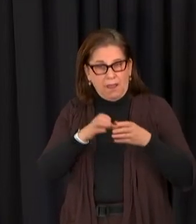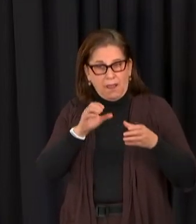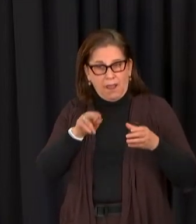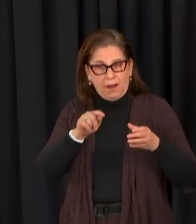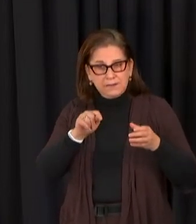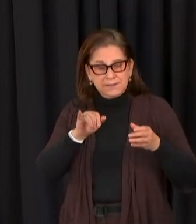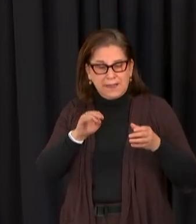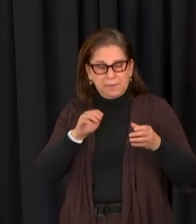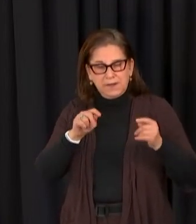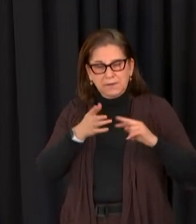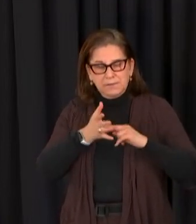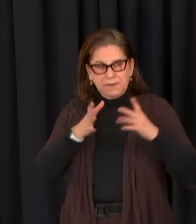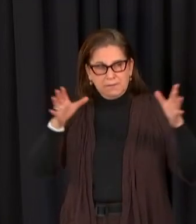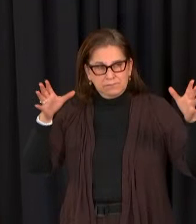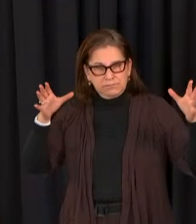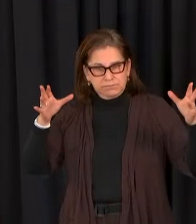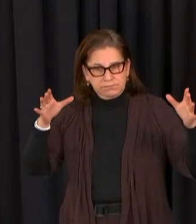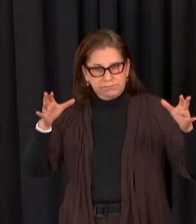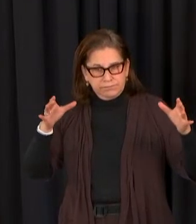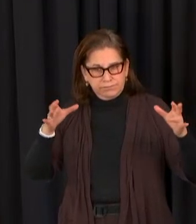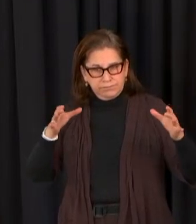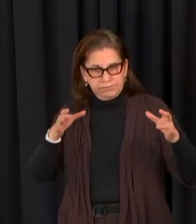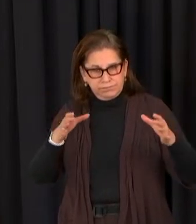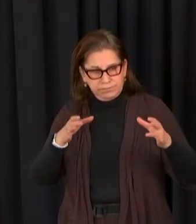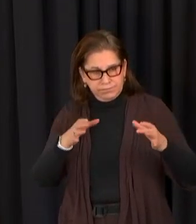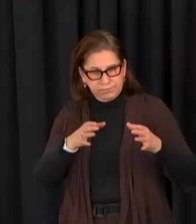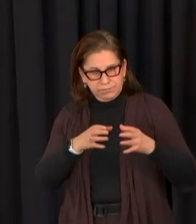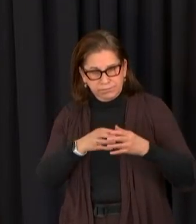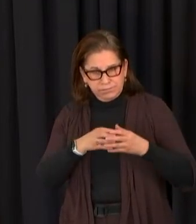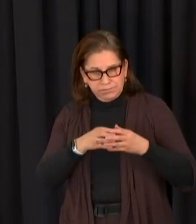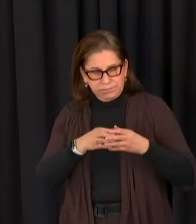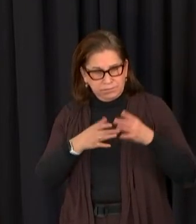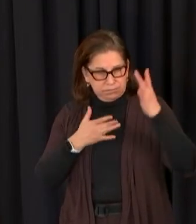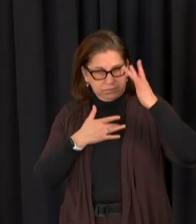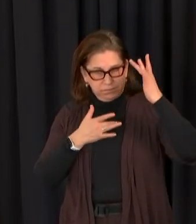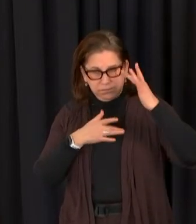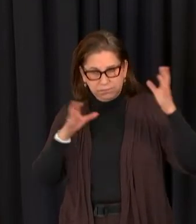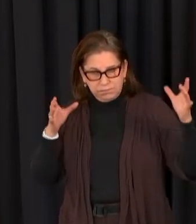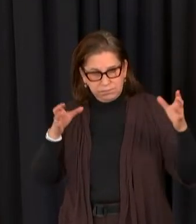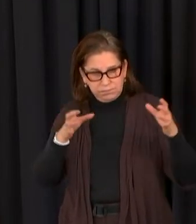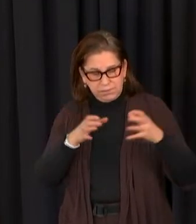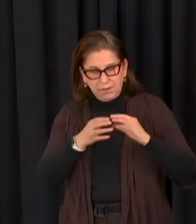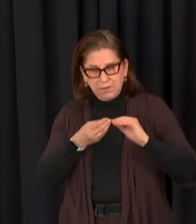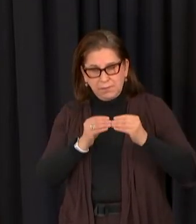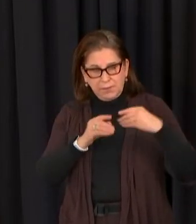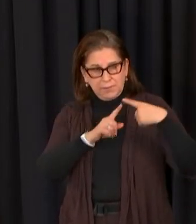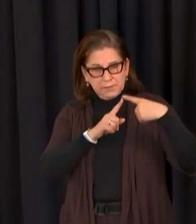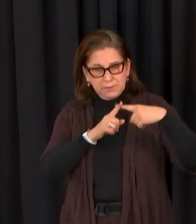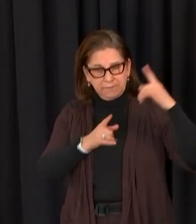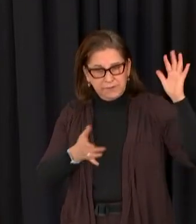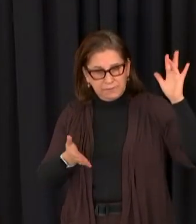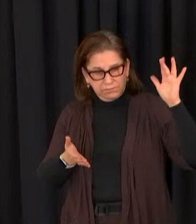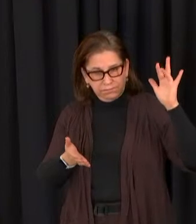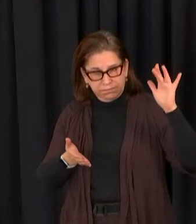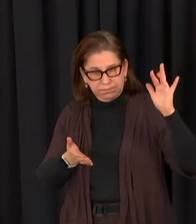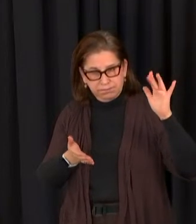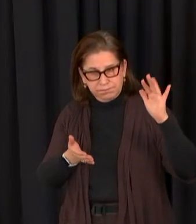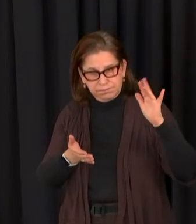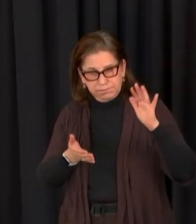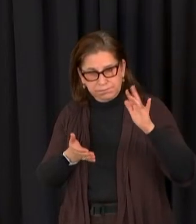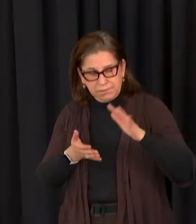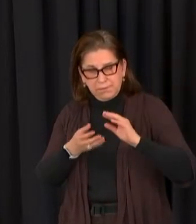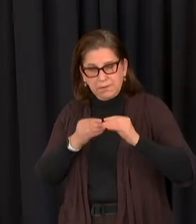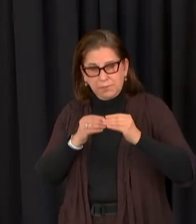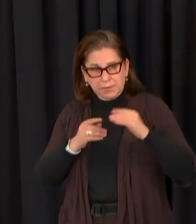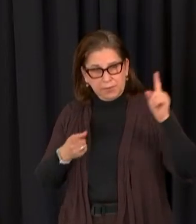containment. You will note that the red, while we had a deceleration from the peak in January, it is still not